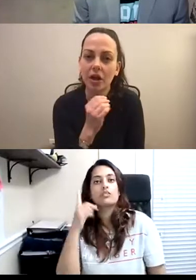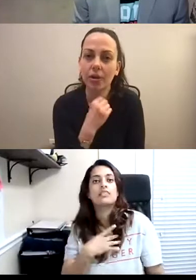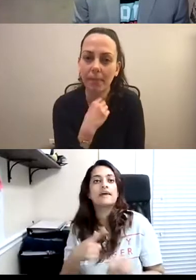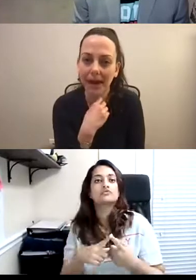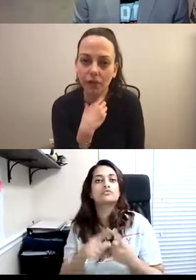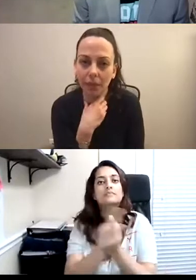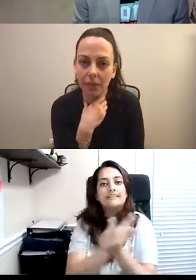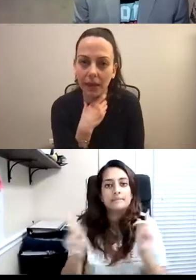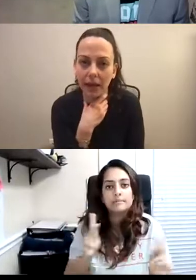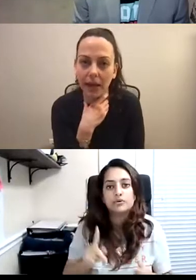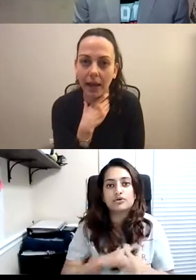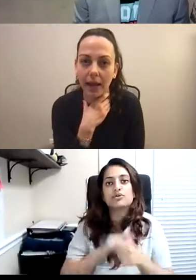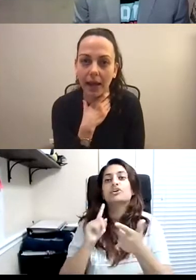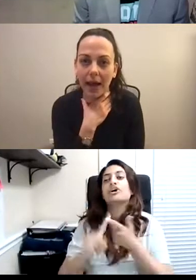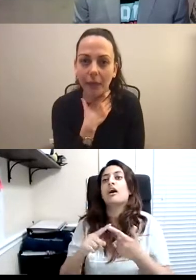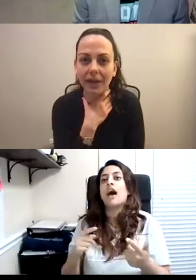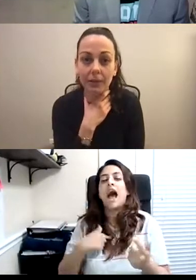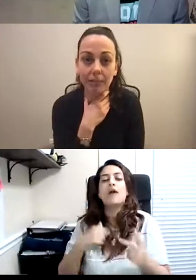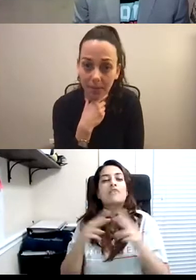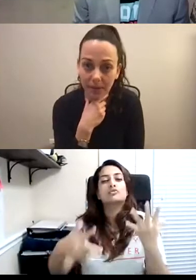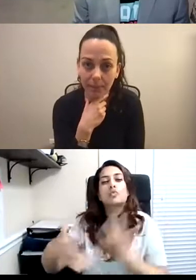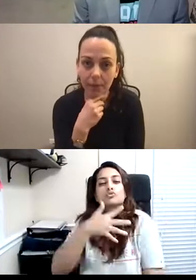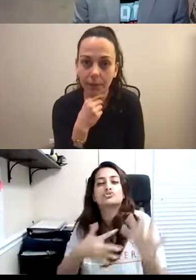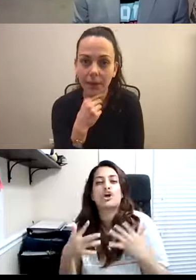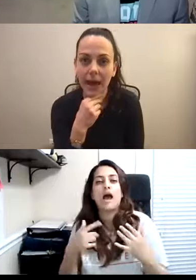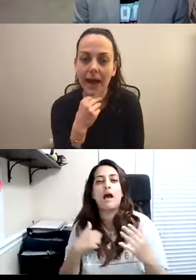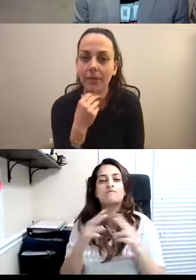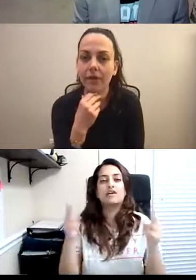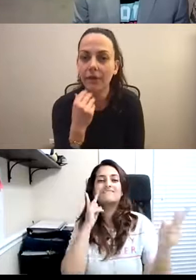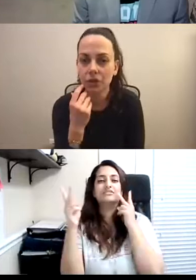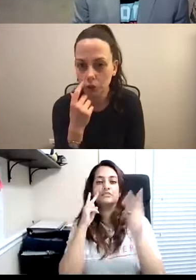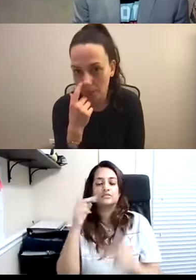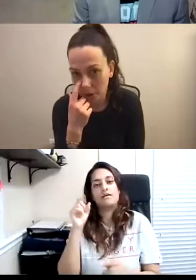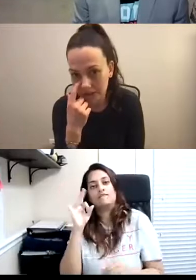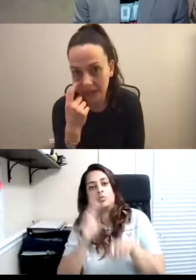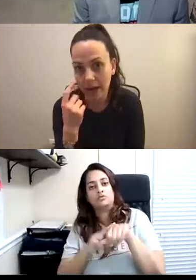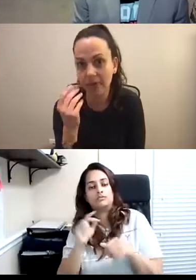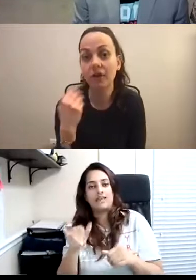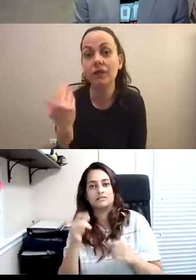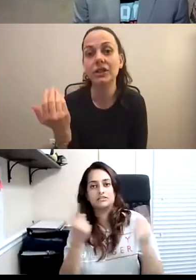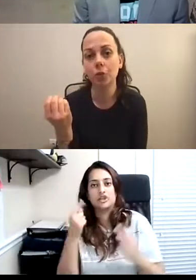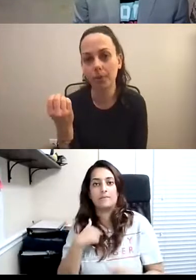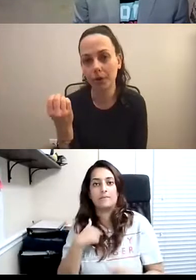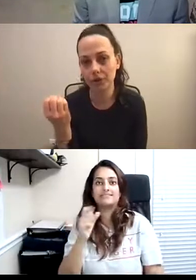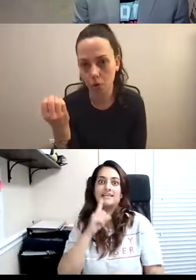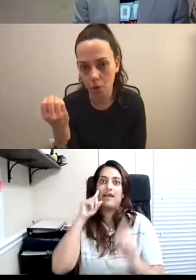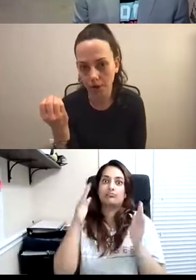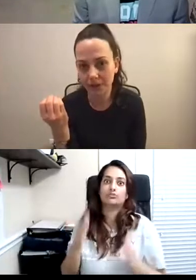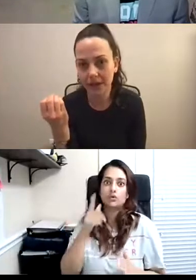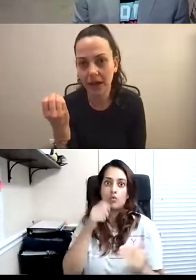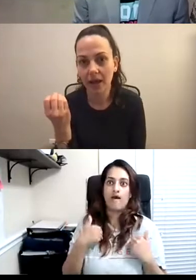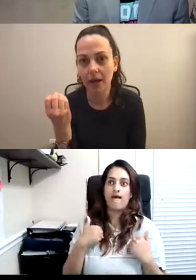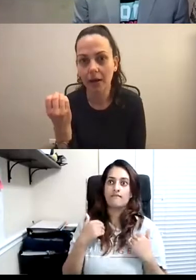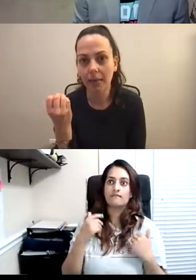wasn't a good match for me, and I would like to meet people. I'm a very social person. I'm a very visual person, of